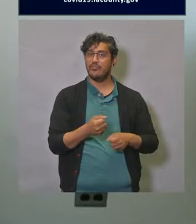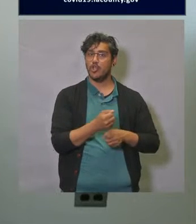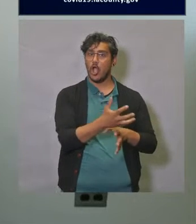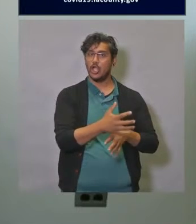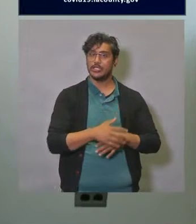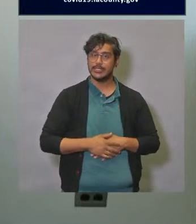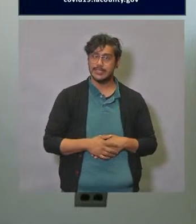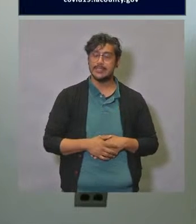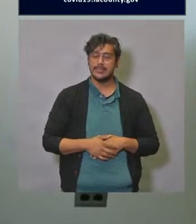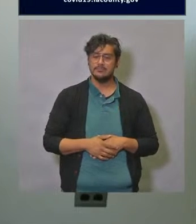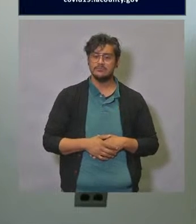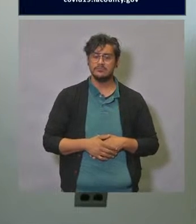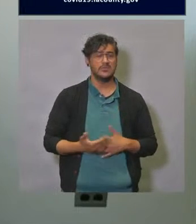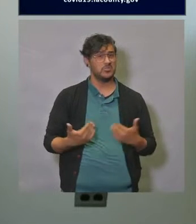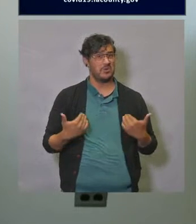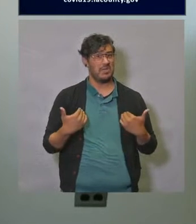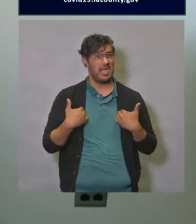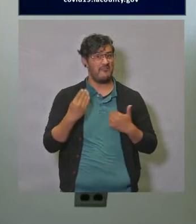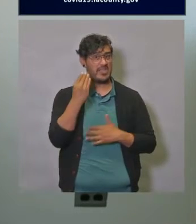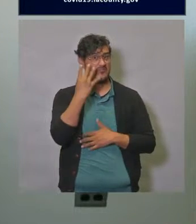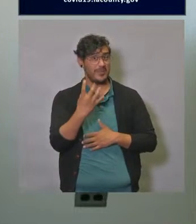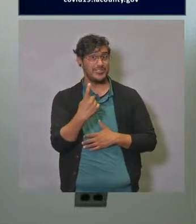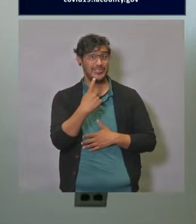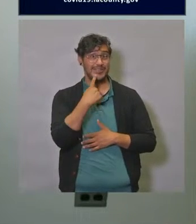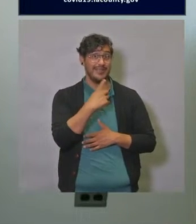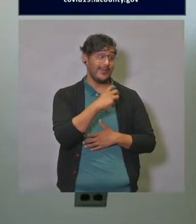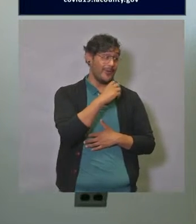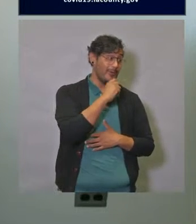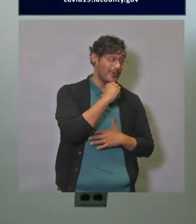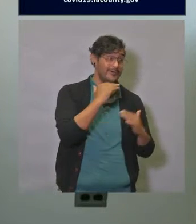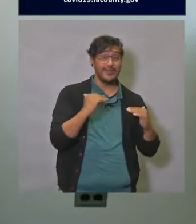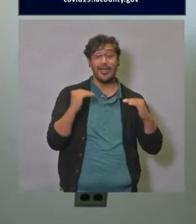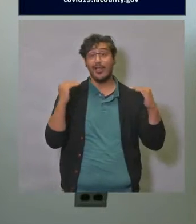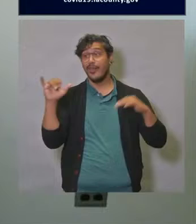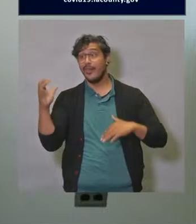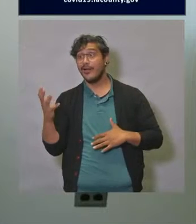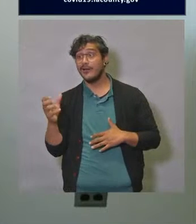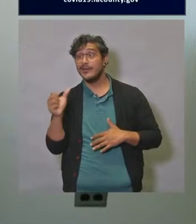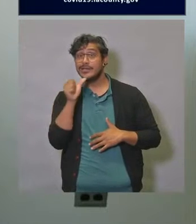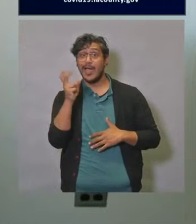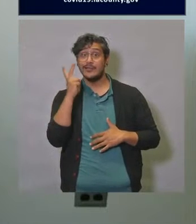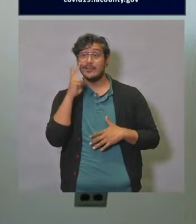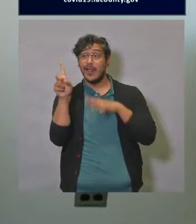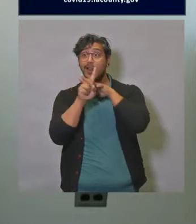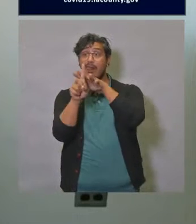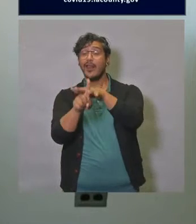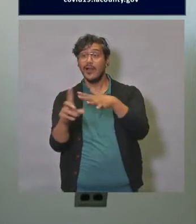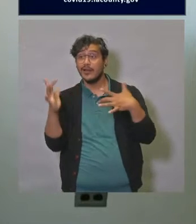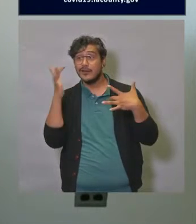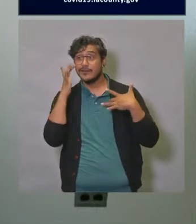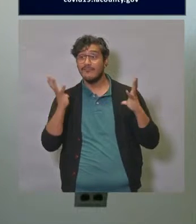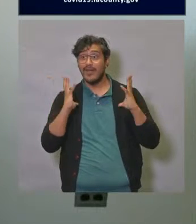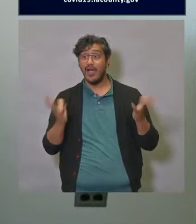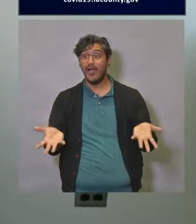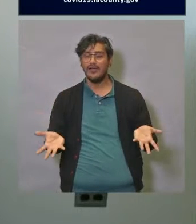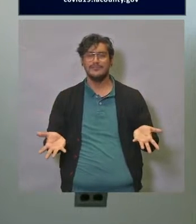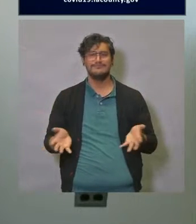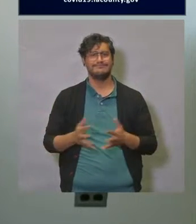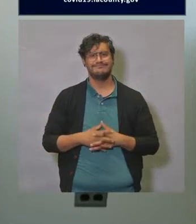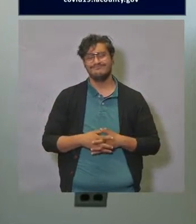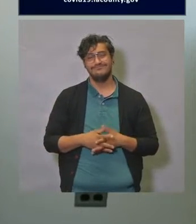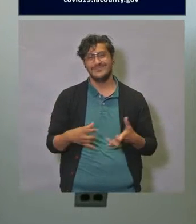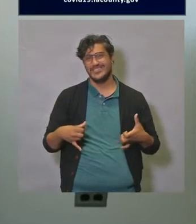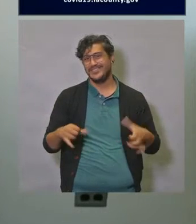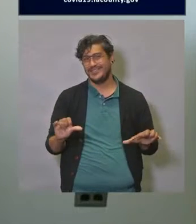data that says, we move to the orange tier, we don't see a bump in cases, then we're all fine. It is a little